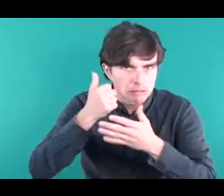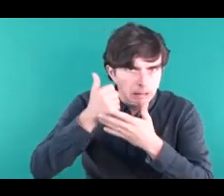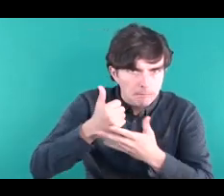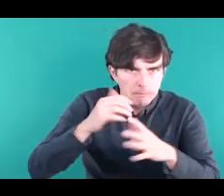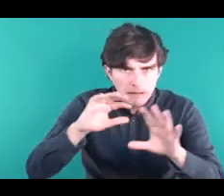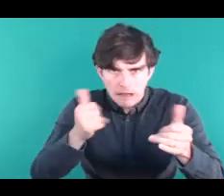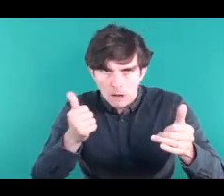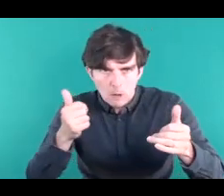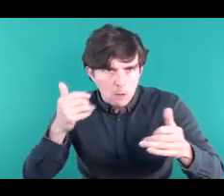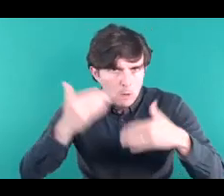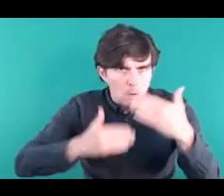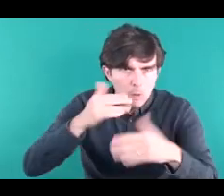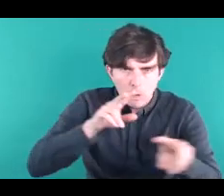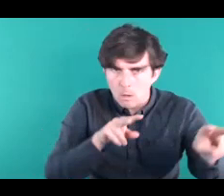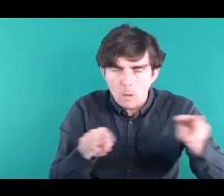later actually.